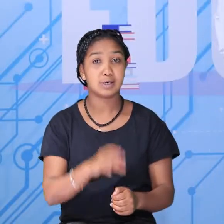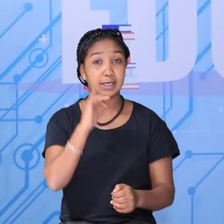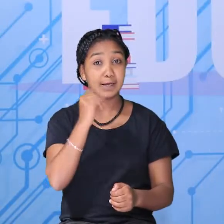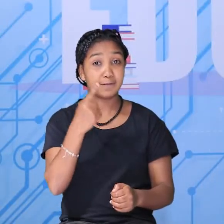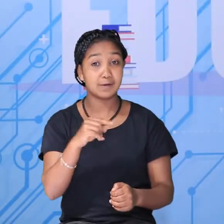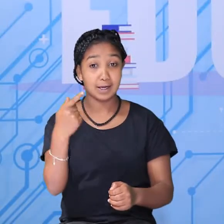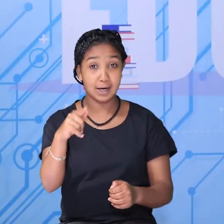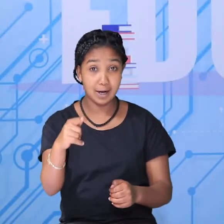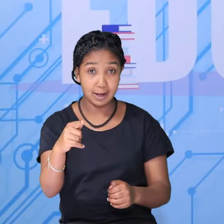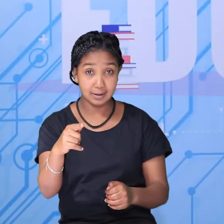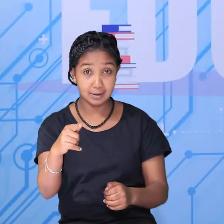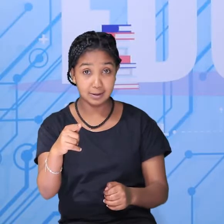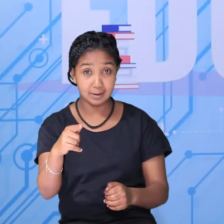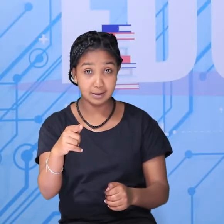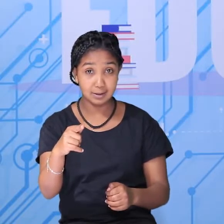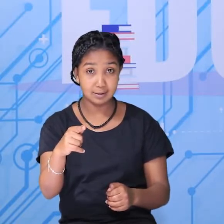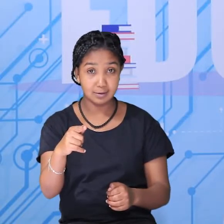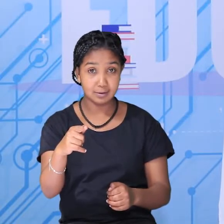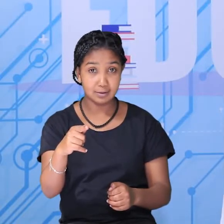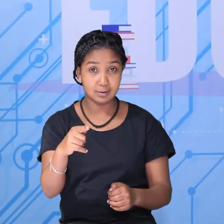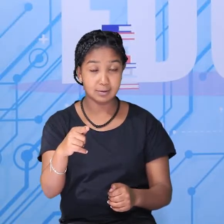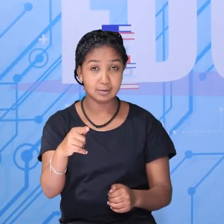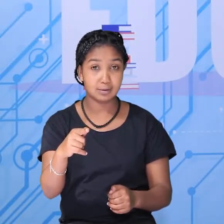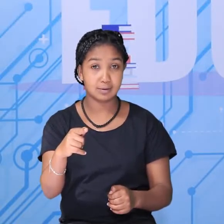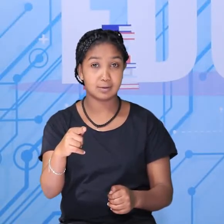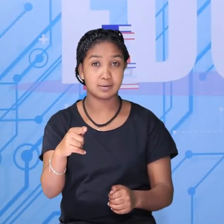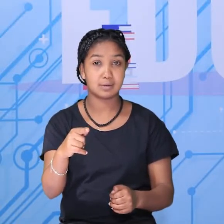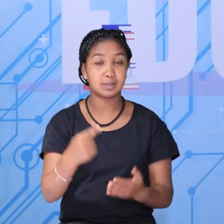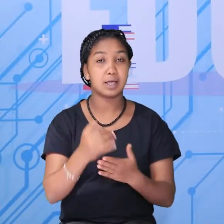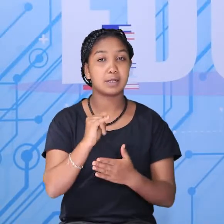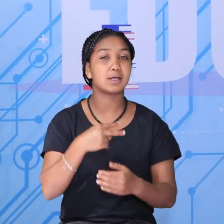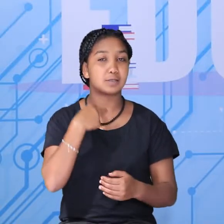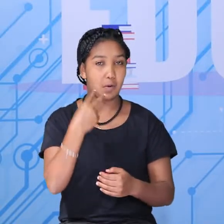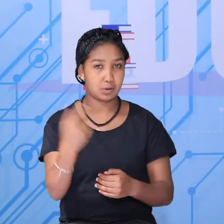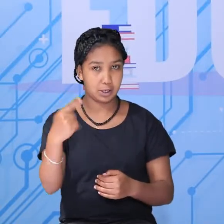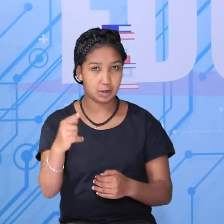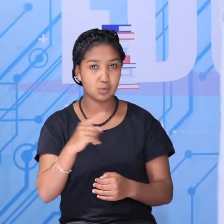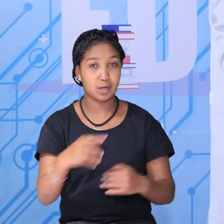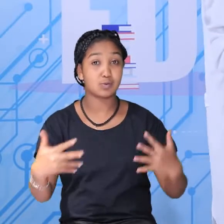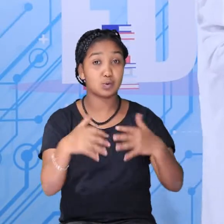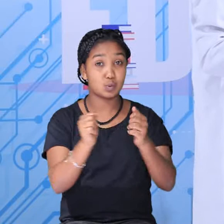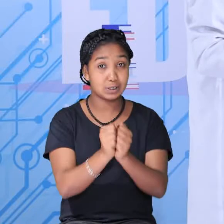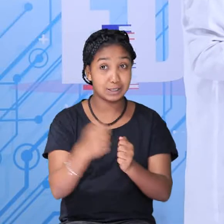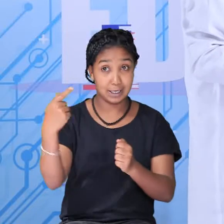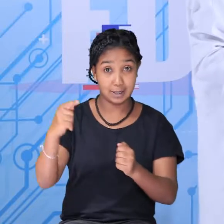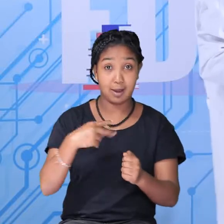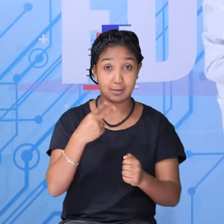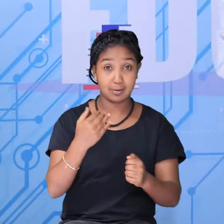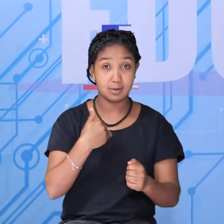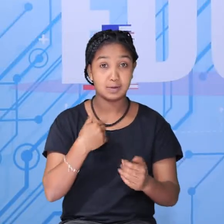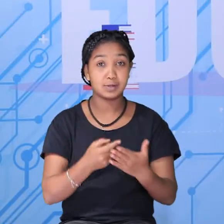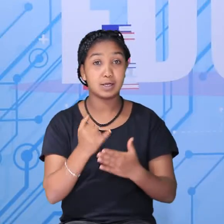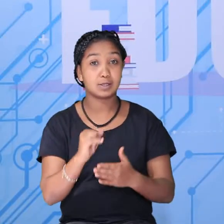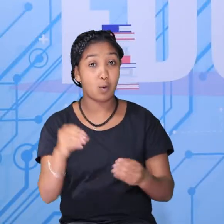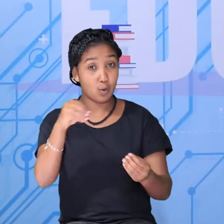if the green lights lit, there is a sound which is associated with the green lights, and there